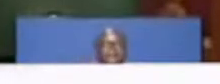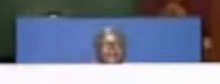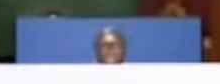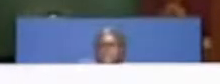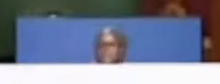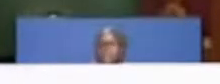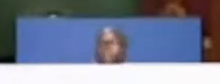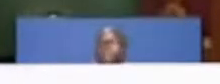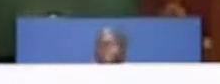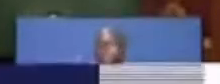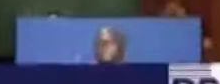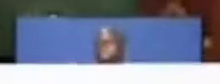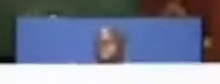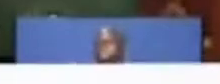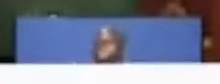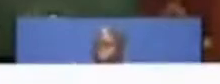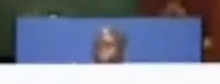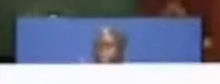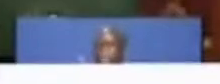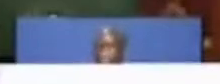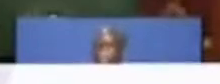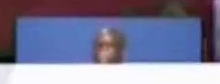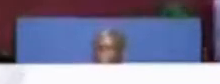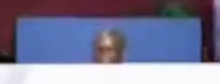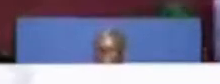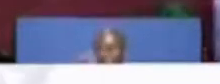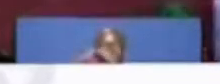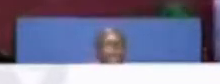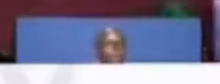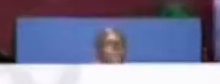opportunity to lead a dignified life.